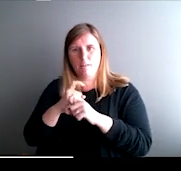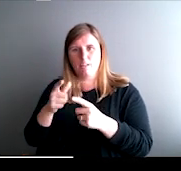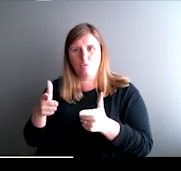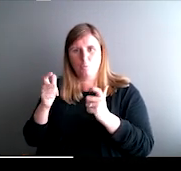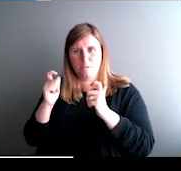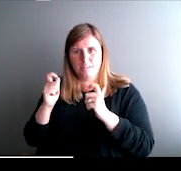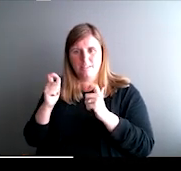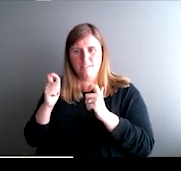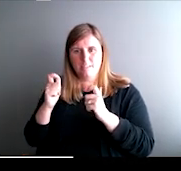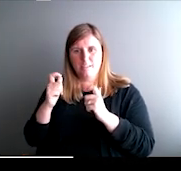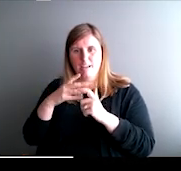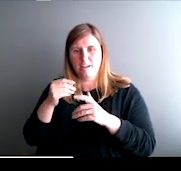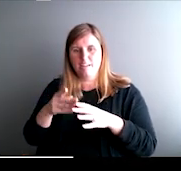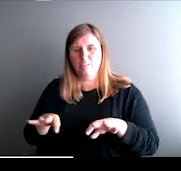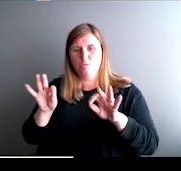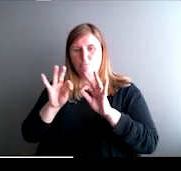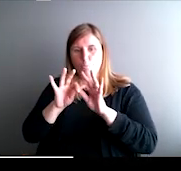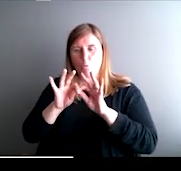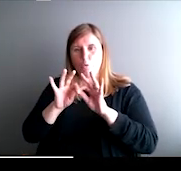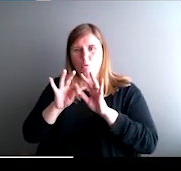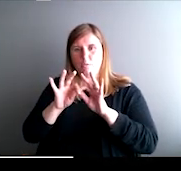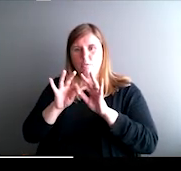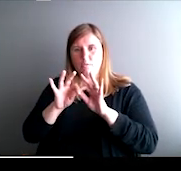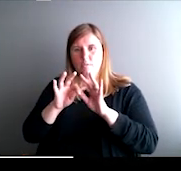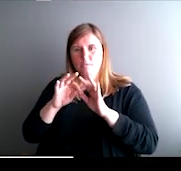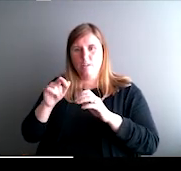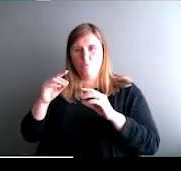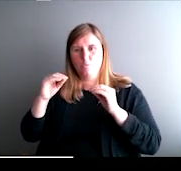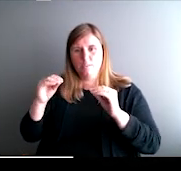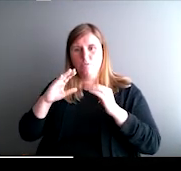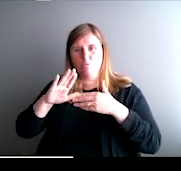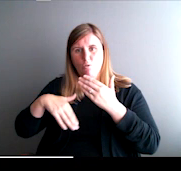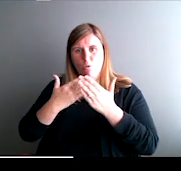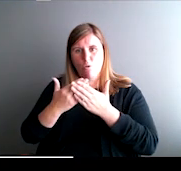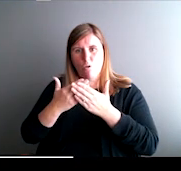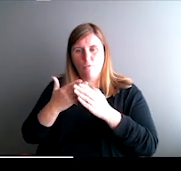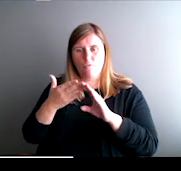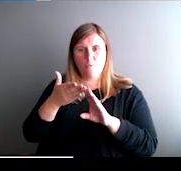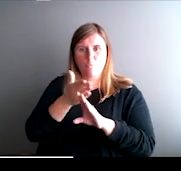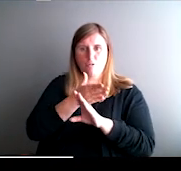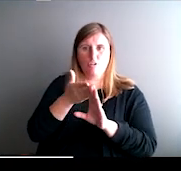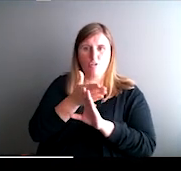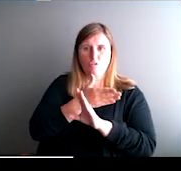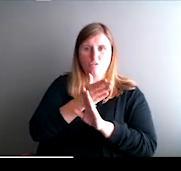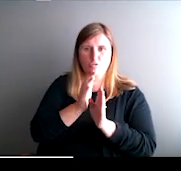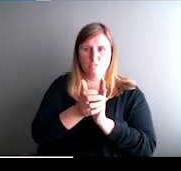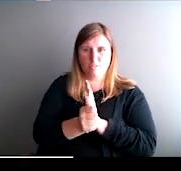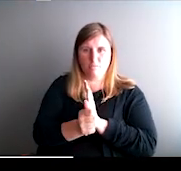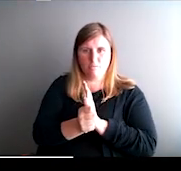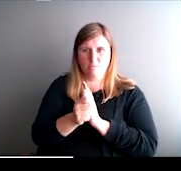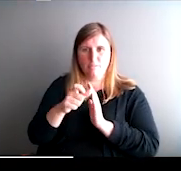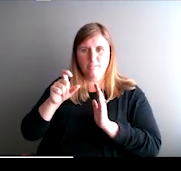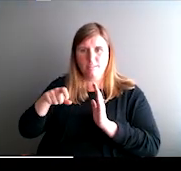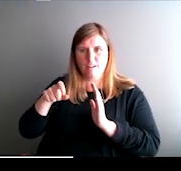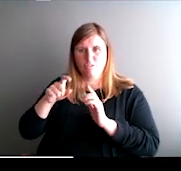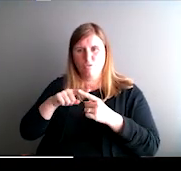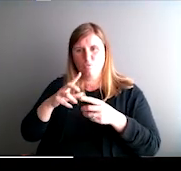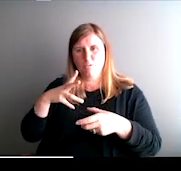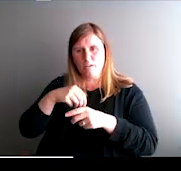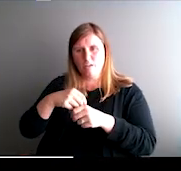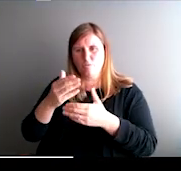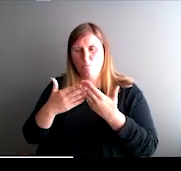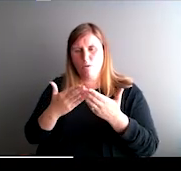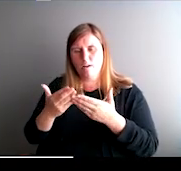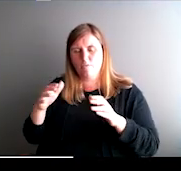quickly. And it's important that you teach all of the precursor skills necessary to engage in